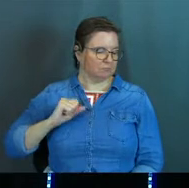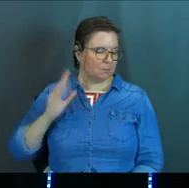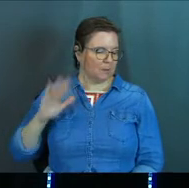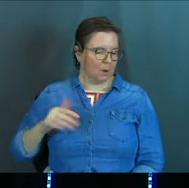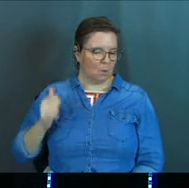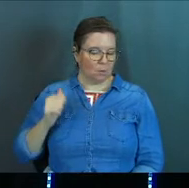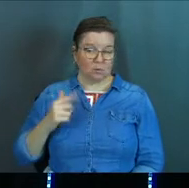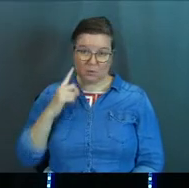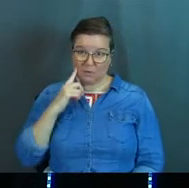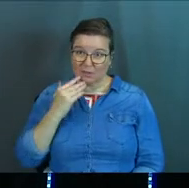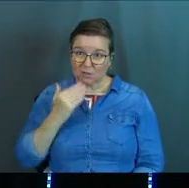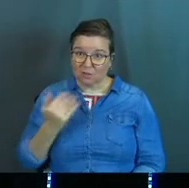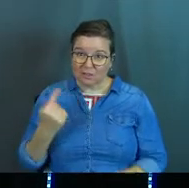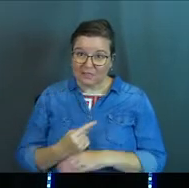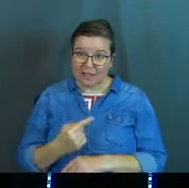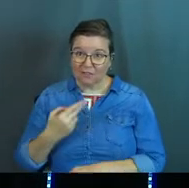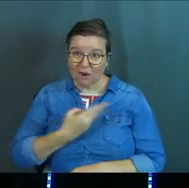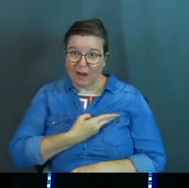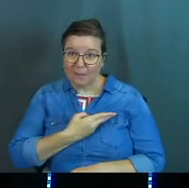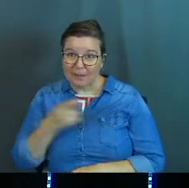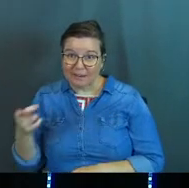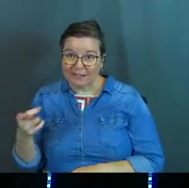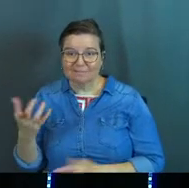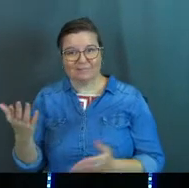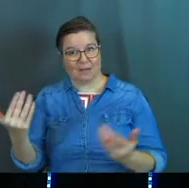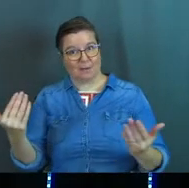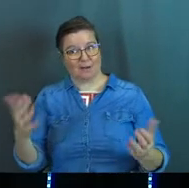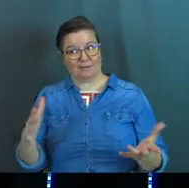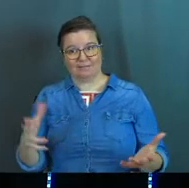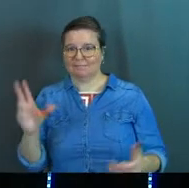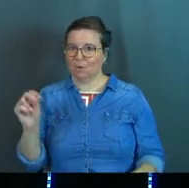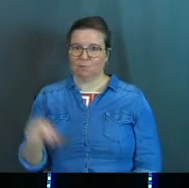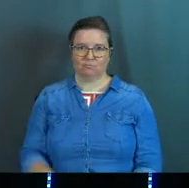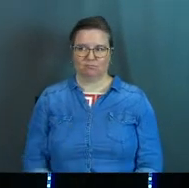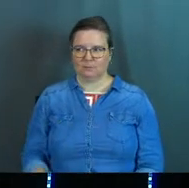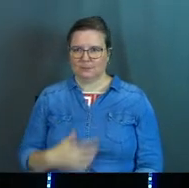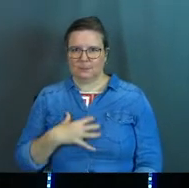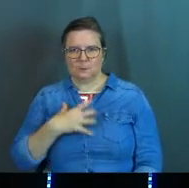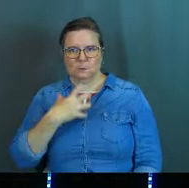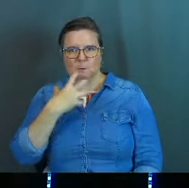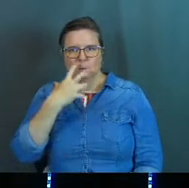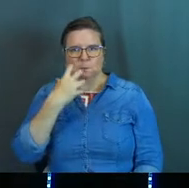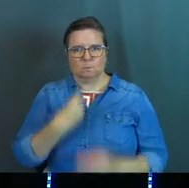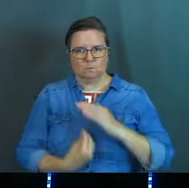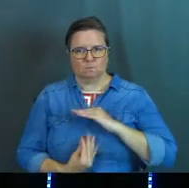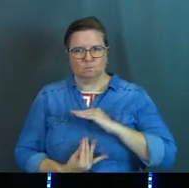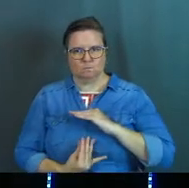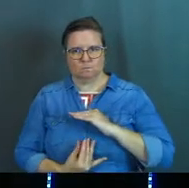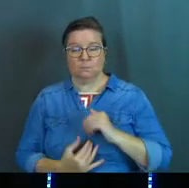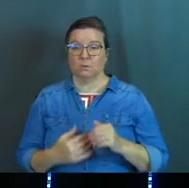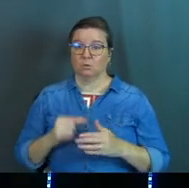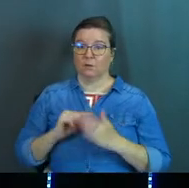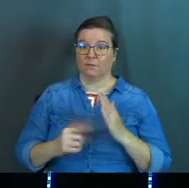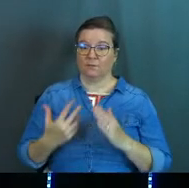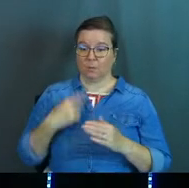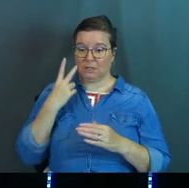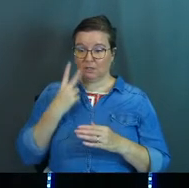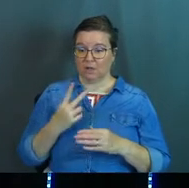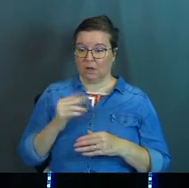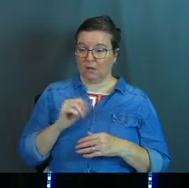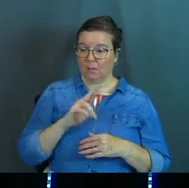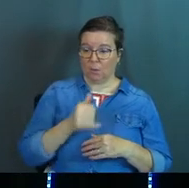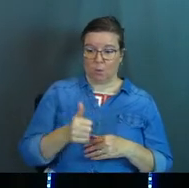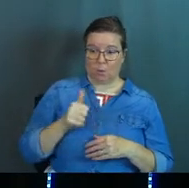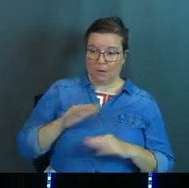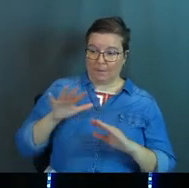to him. Do you think that was a good day for Haman? Come on, class. No way. He's ticked. So verse 5, when Haman saw that Mordecai would